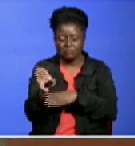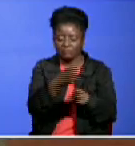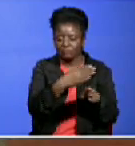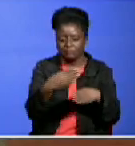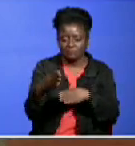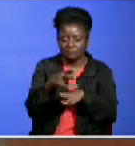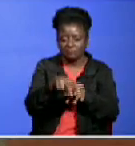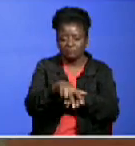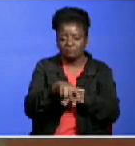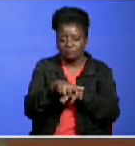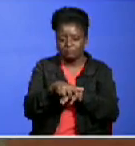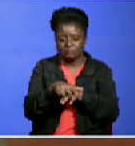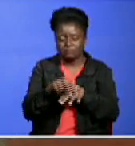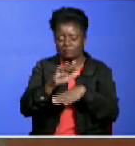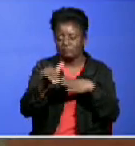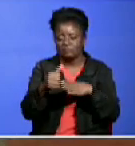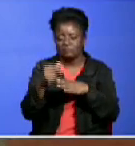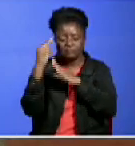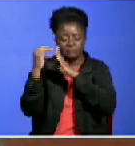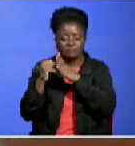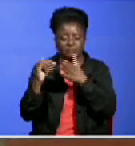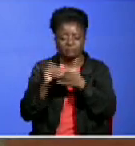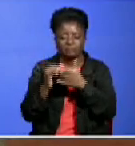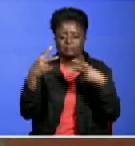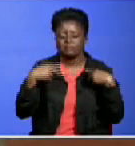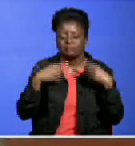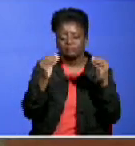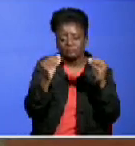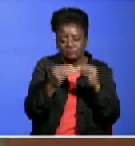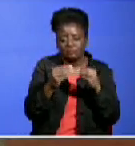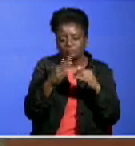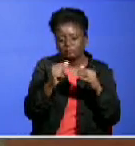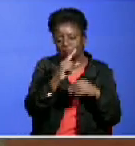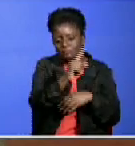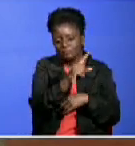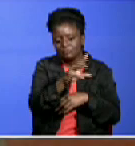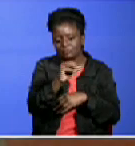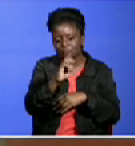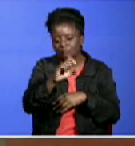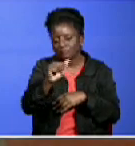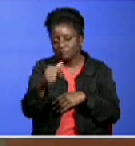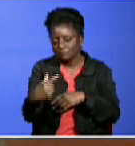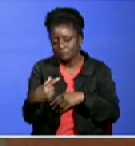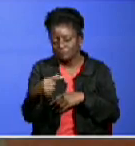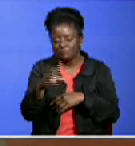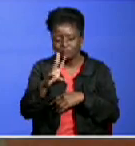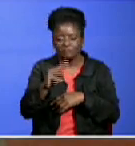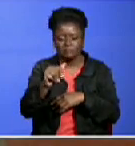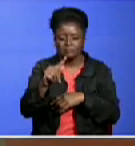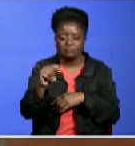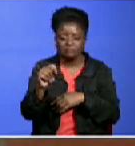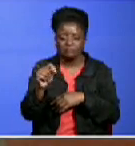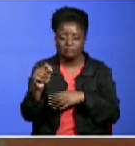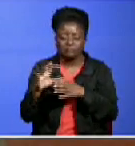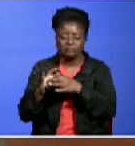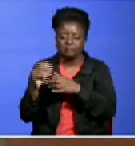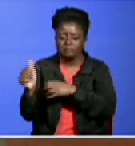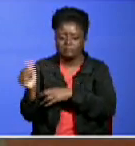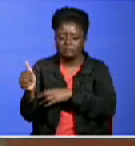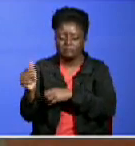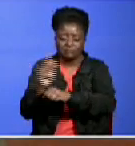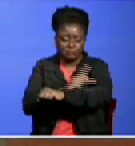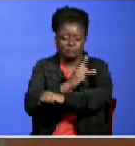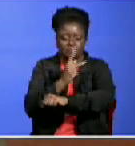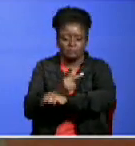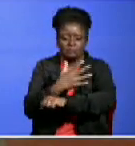all hotels that have in excess of 1 megawatt of rental, or not rental, of their own generation, that they can actually start up and run